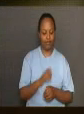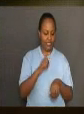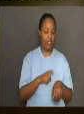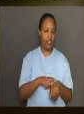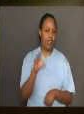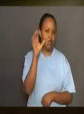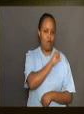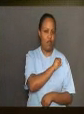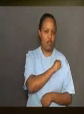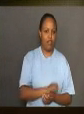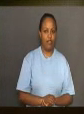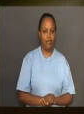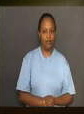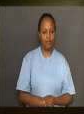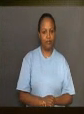Time's up!